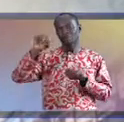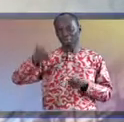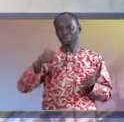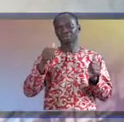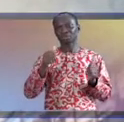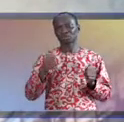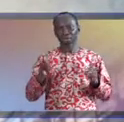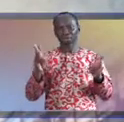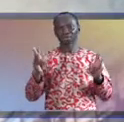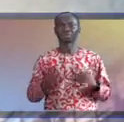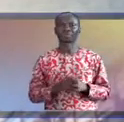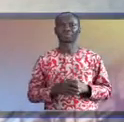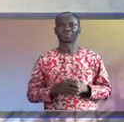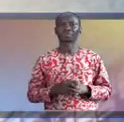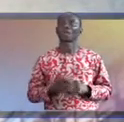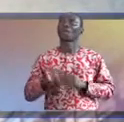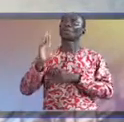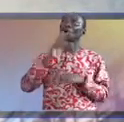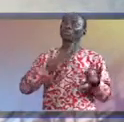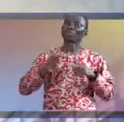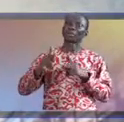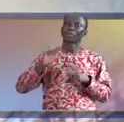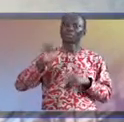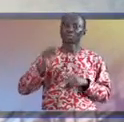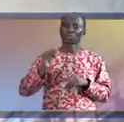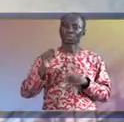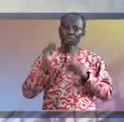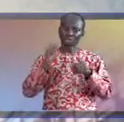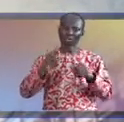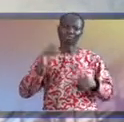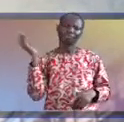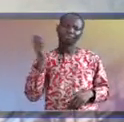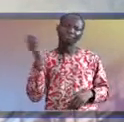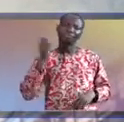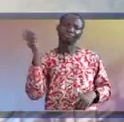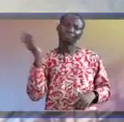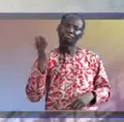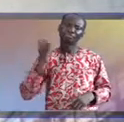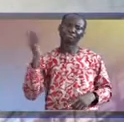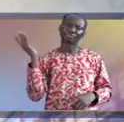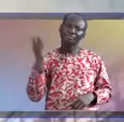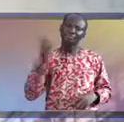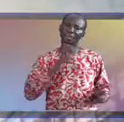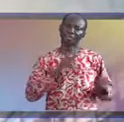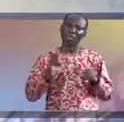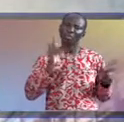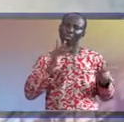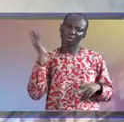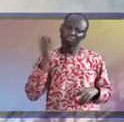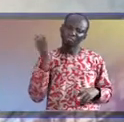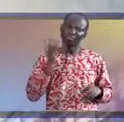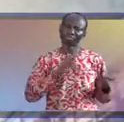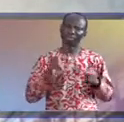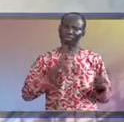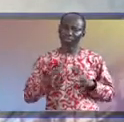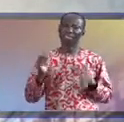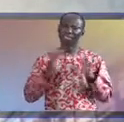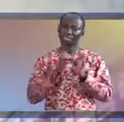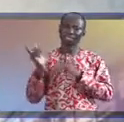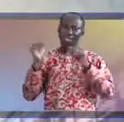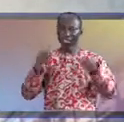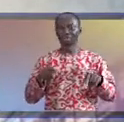prepared by God to go and prepare the way for the Lord Jesus Christ and to baptize the nation of Israel.